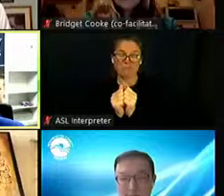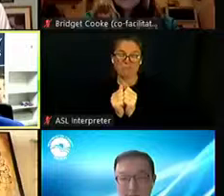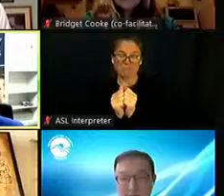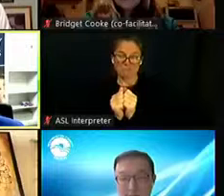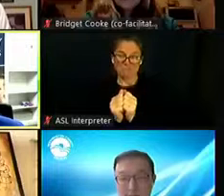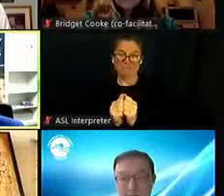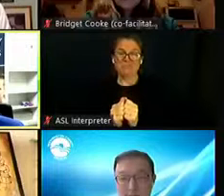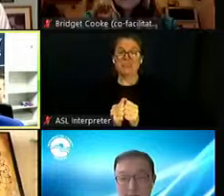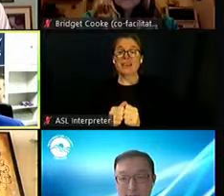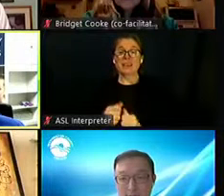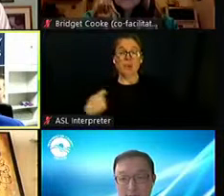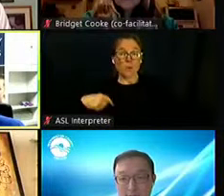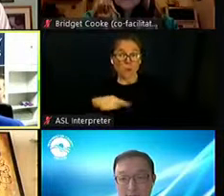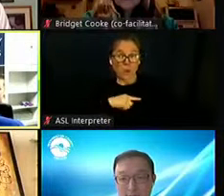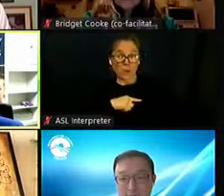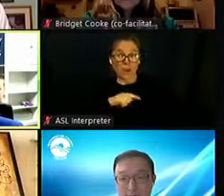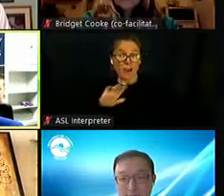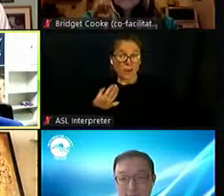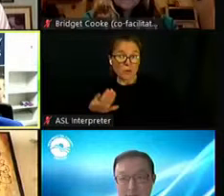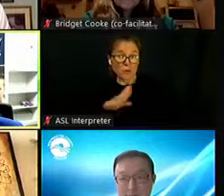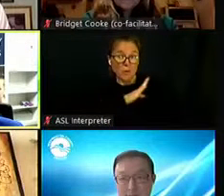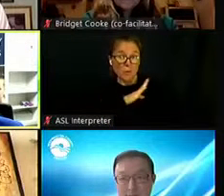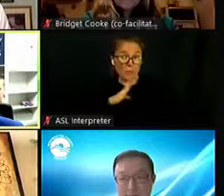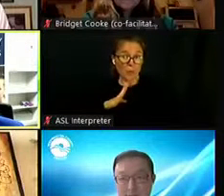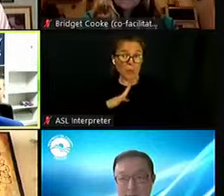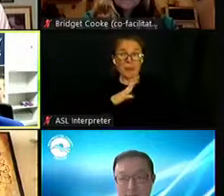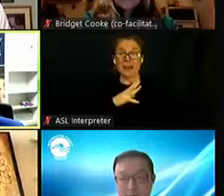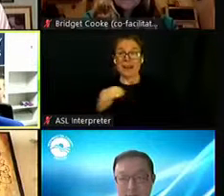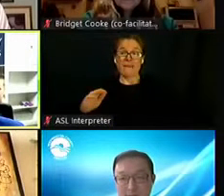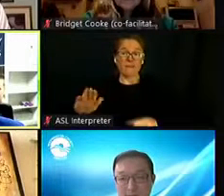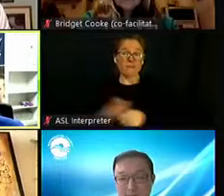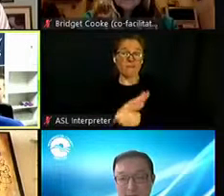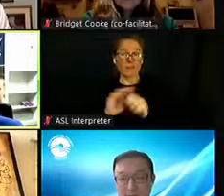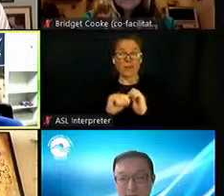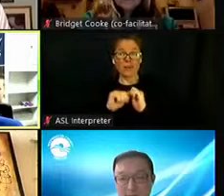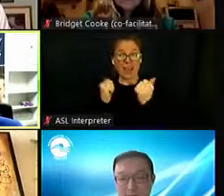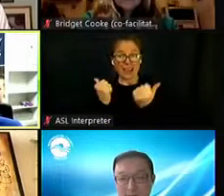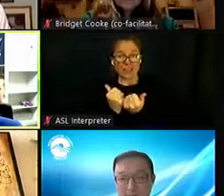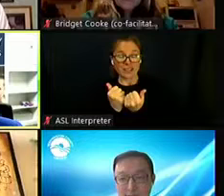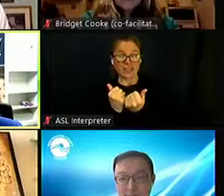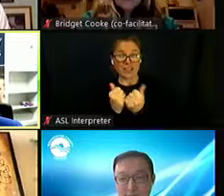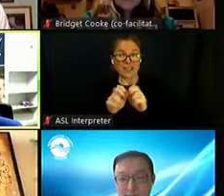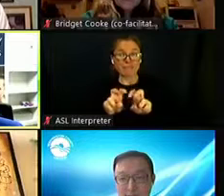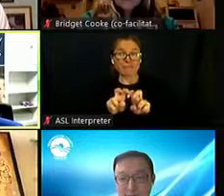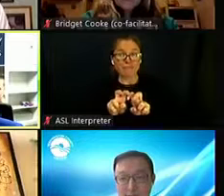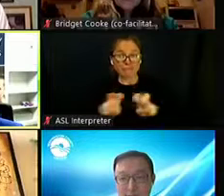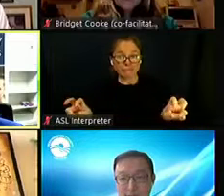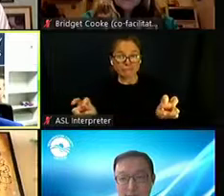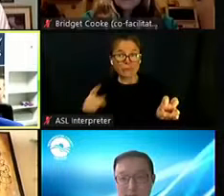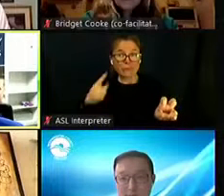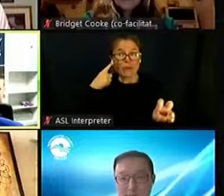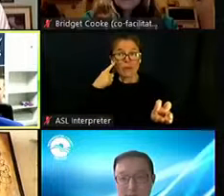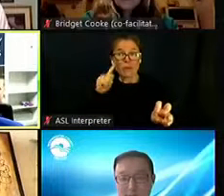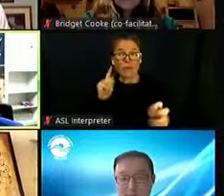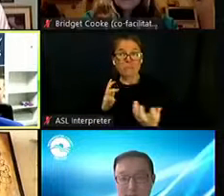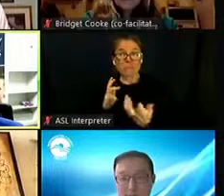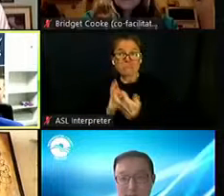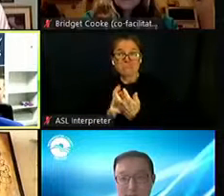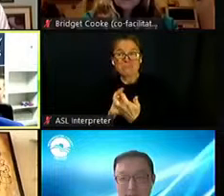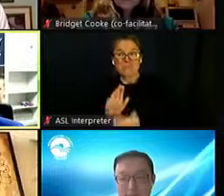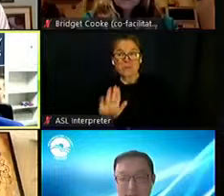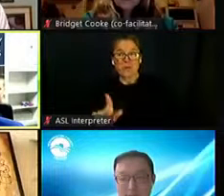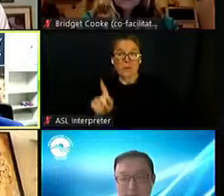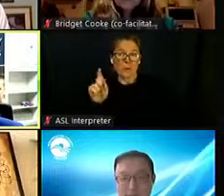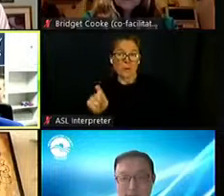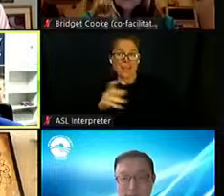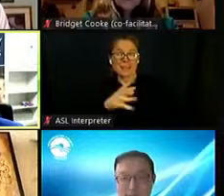your board and as a full agency so that we can better fulfill your needs in